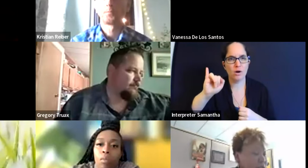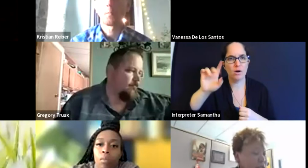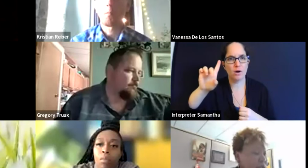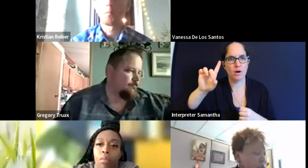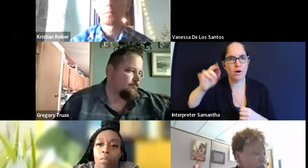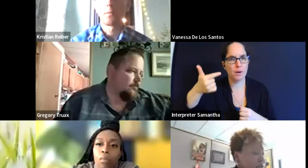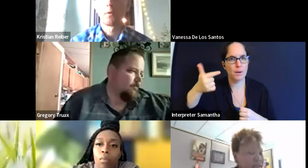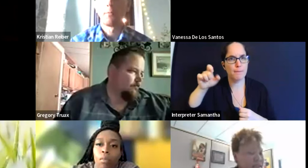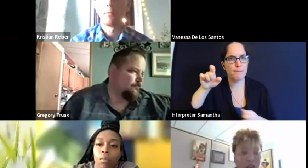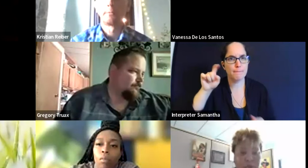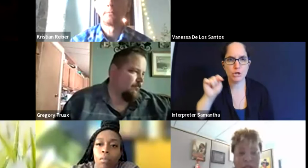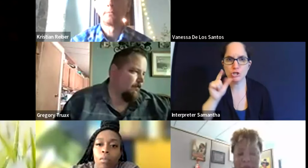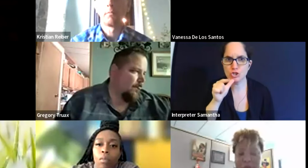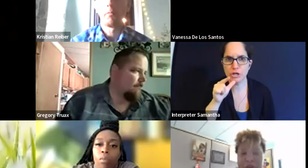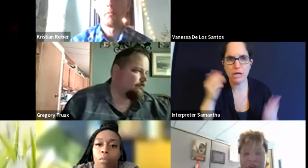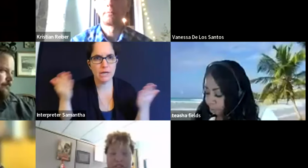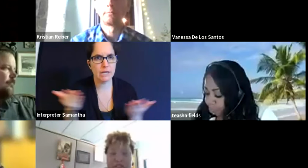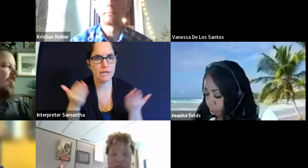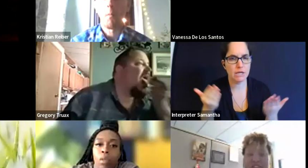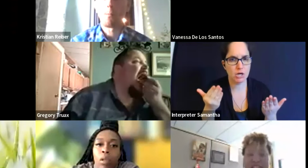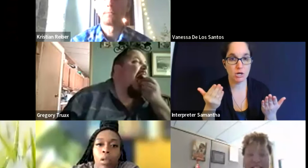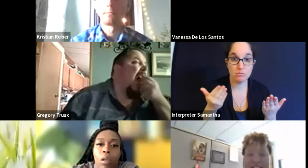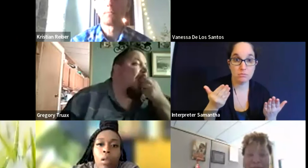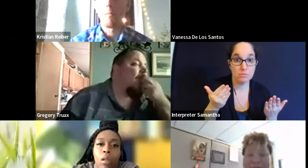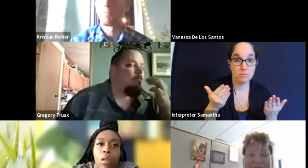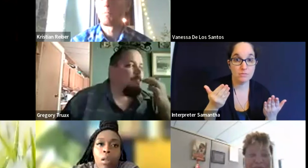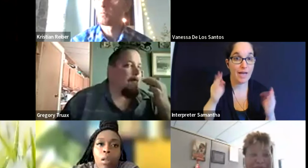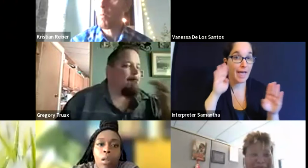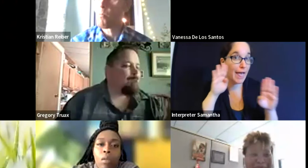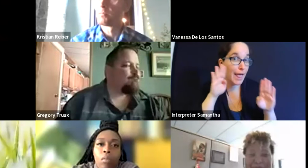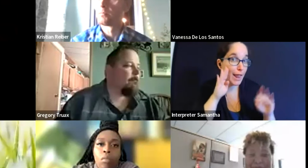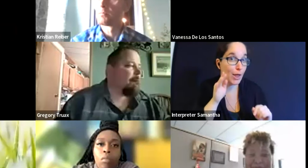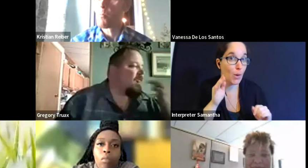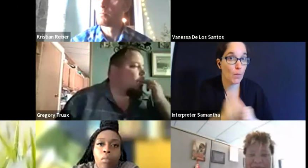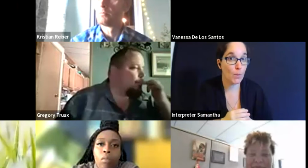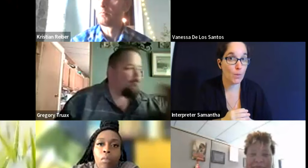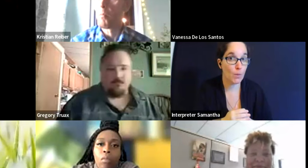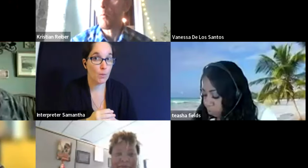say some couple of words or even just a hello.